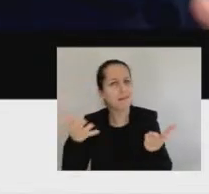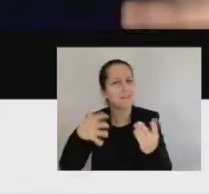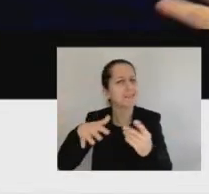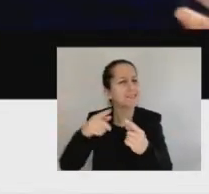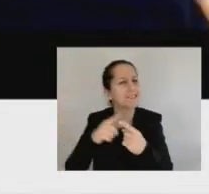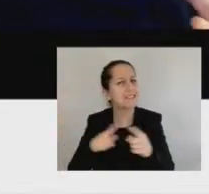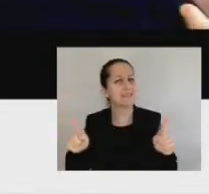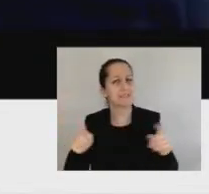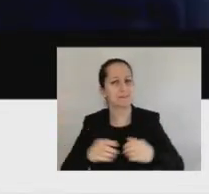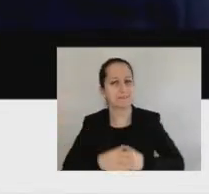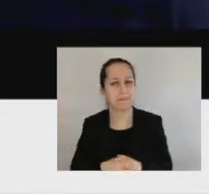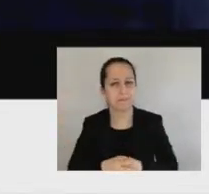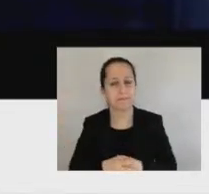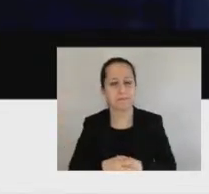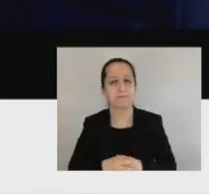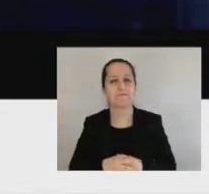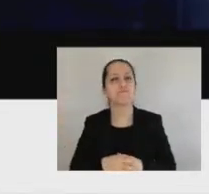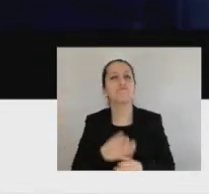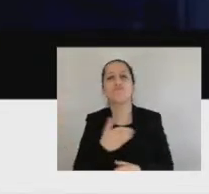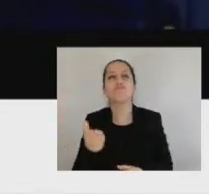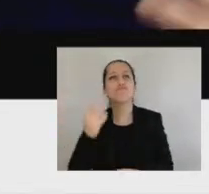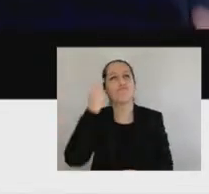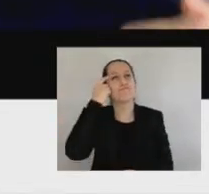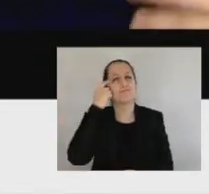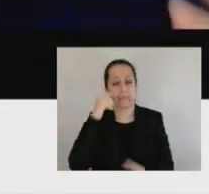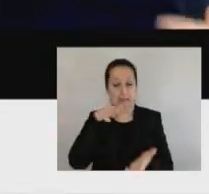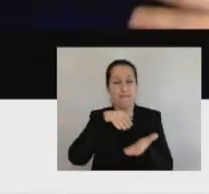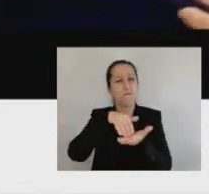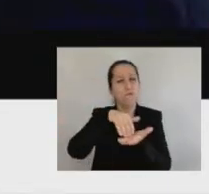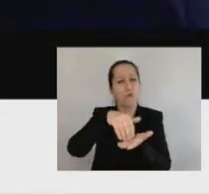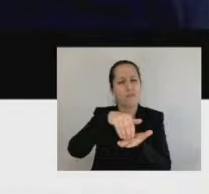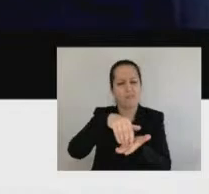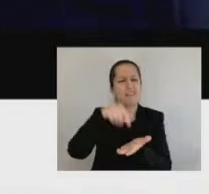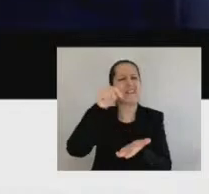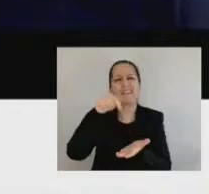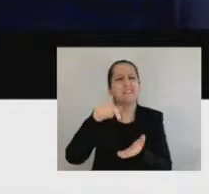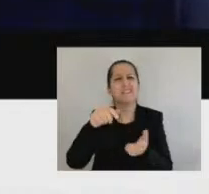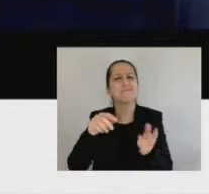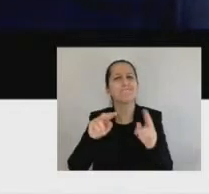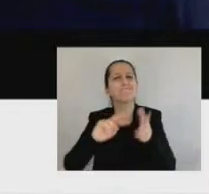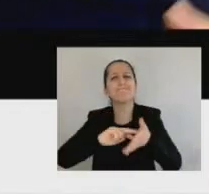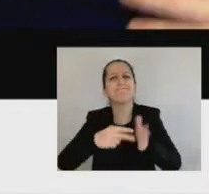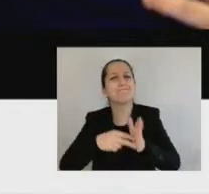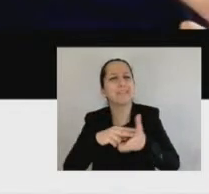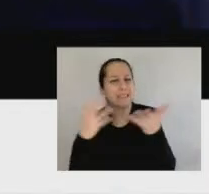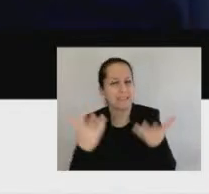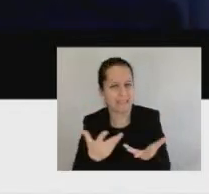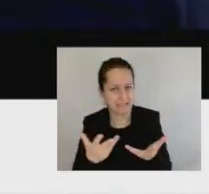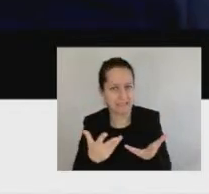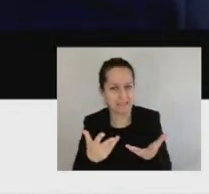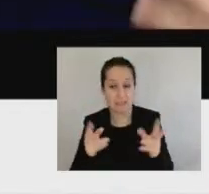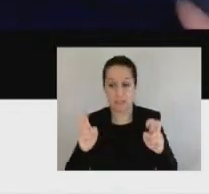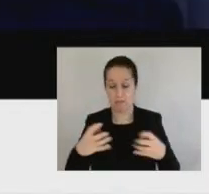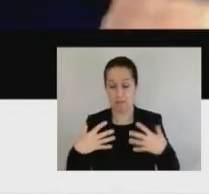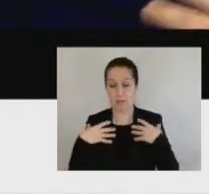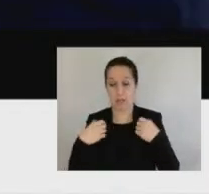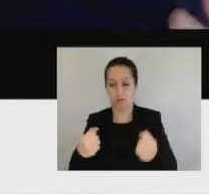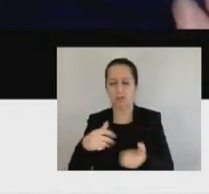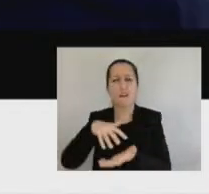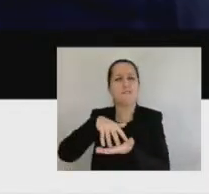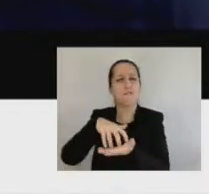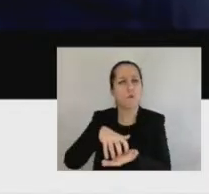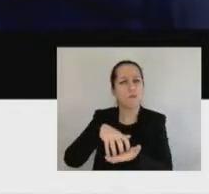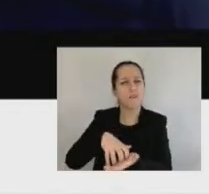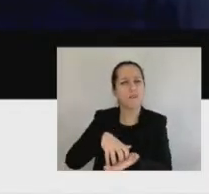of impacted groups. How are we understanding vulnerability? From the public health standpoint,